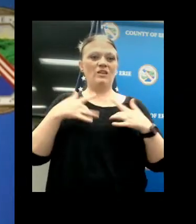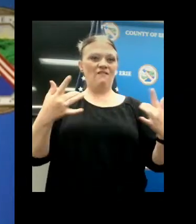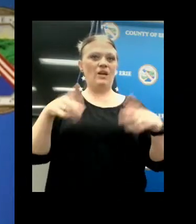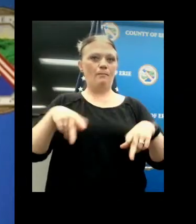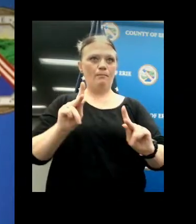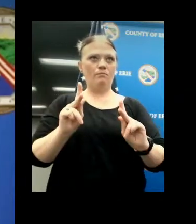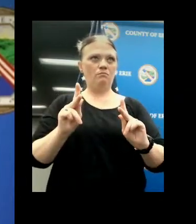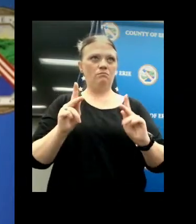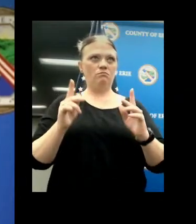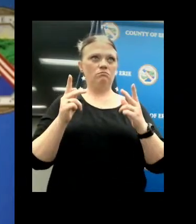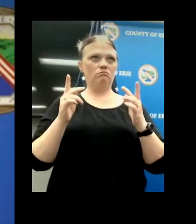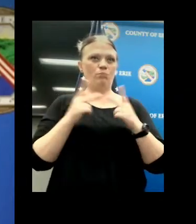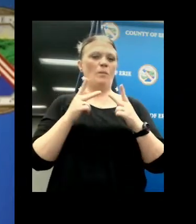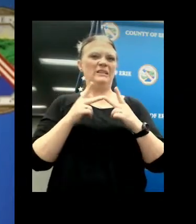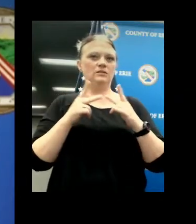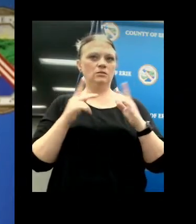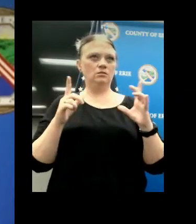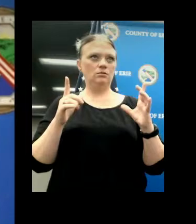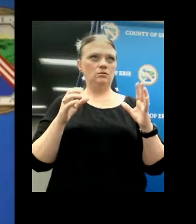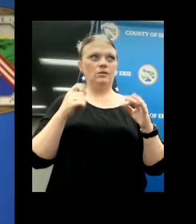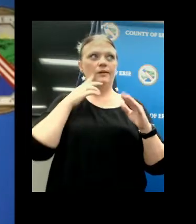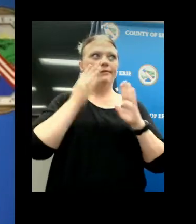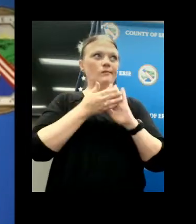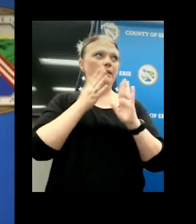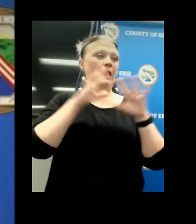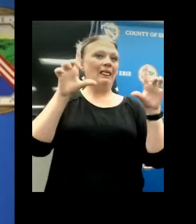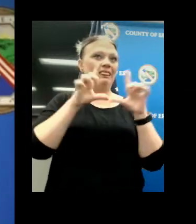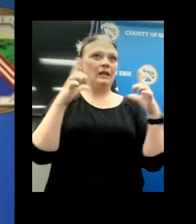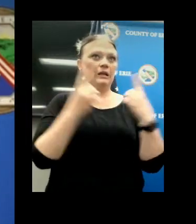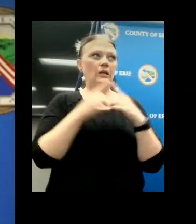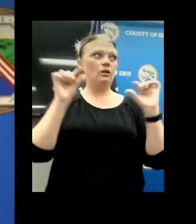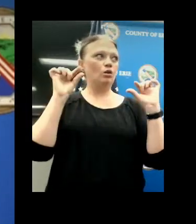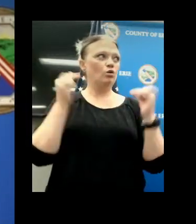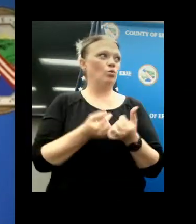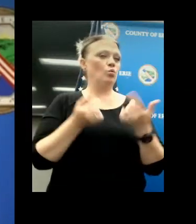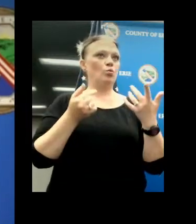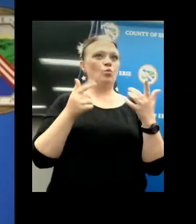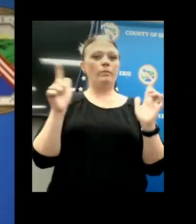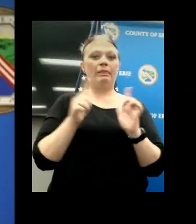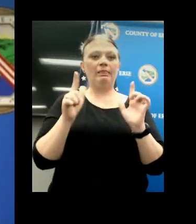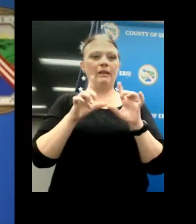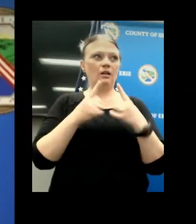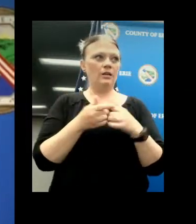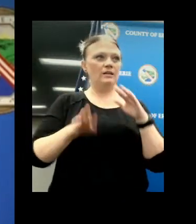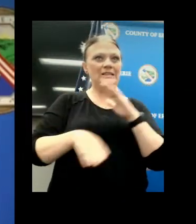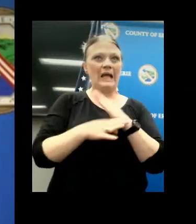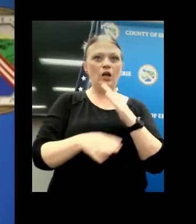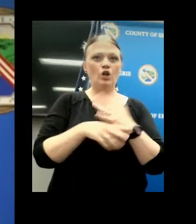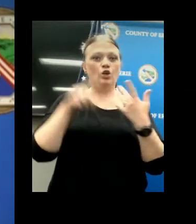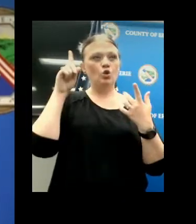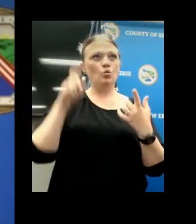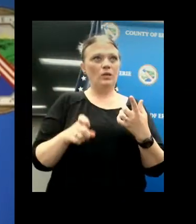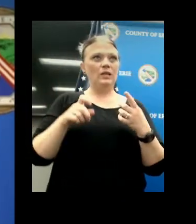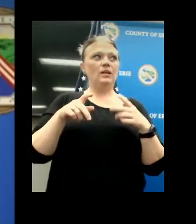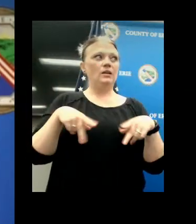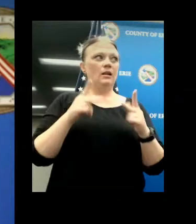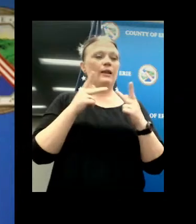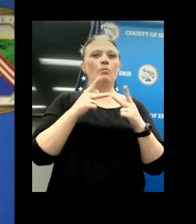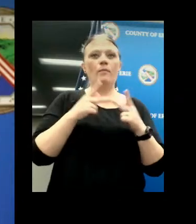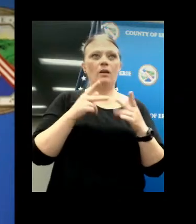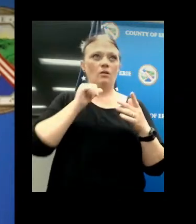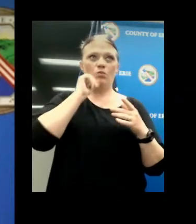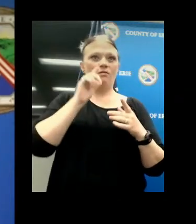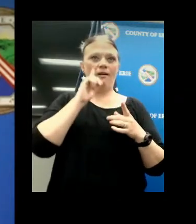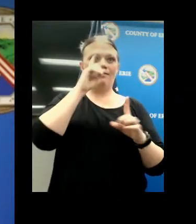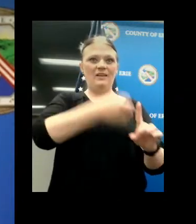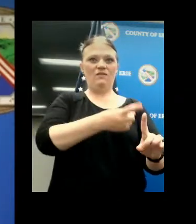So to run a league or a group or a little league soccer, or you need a special event permit. We're not issuing special